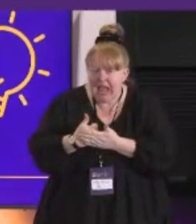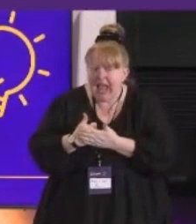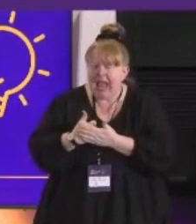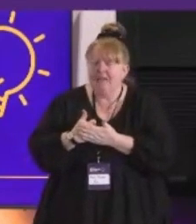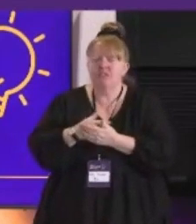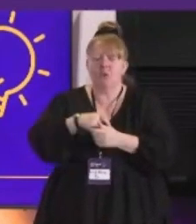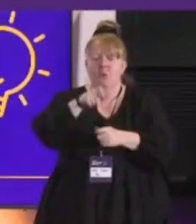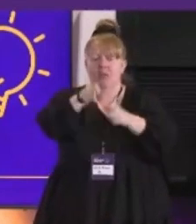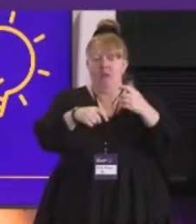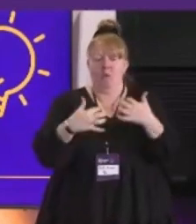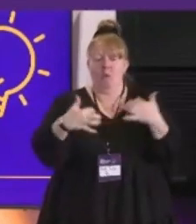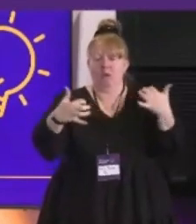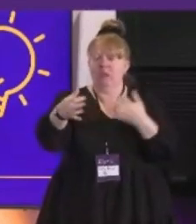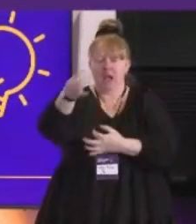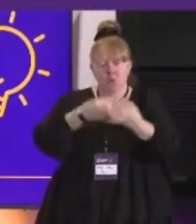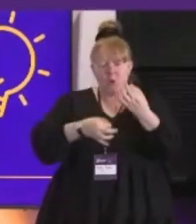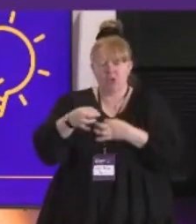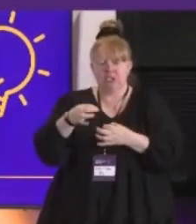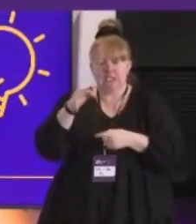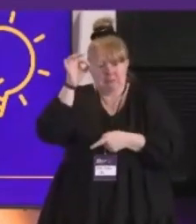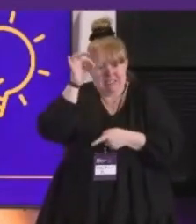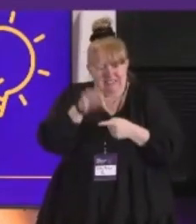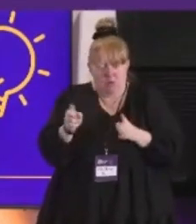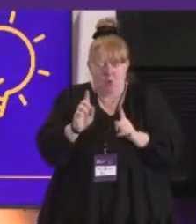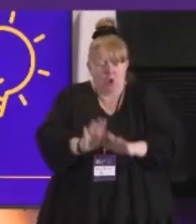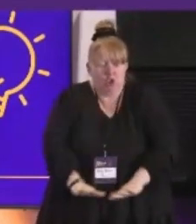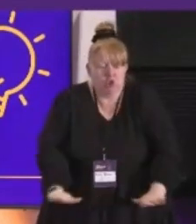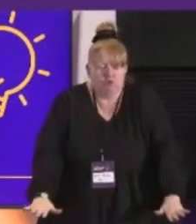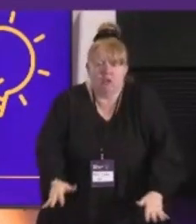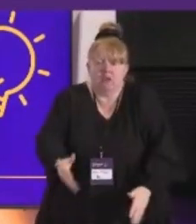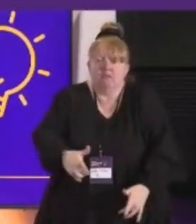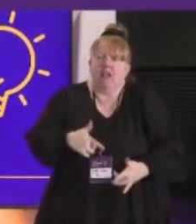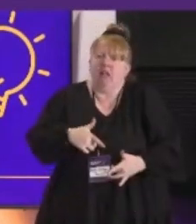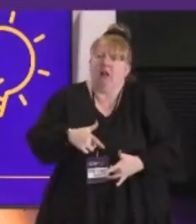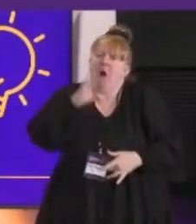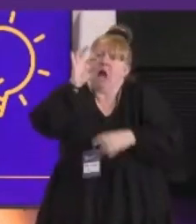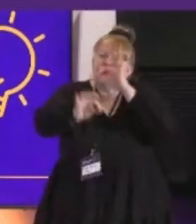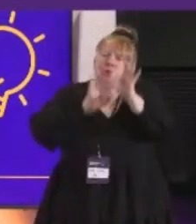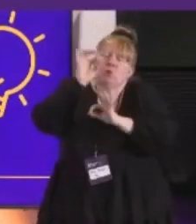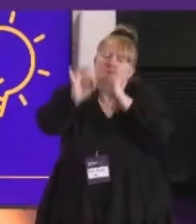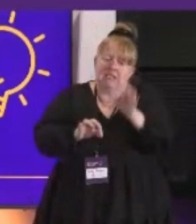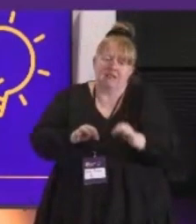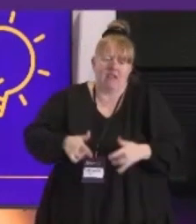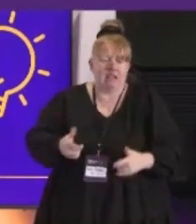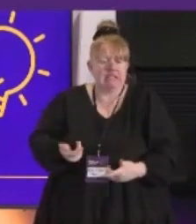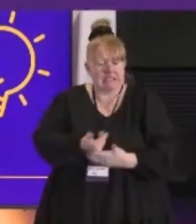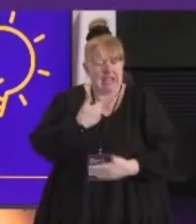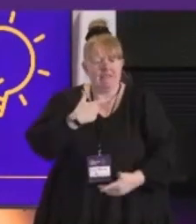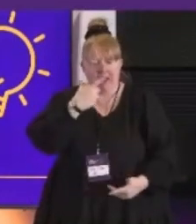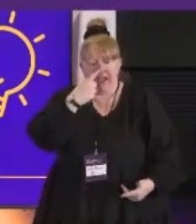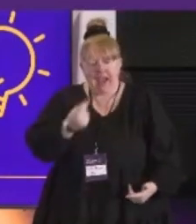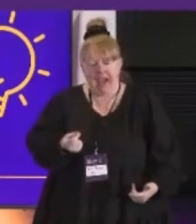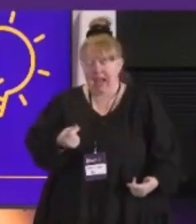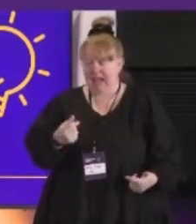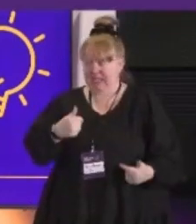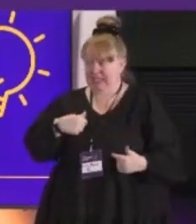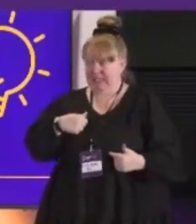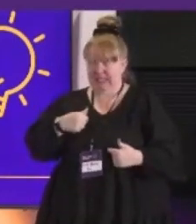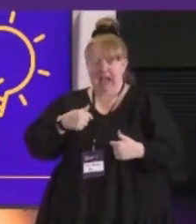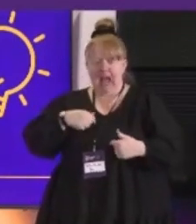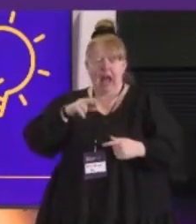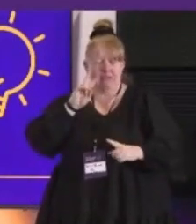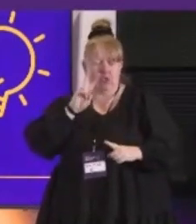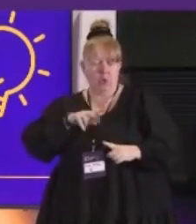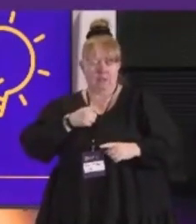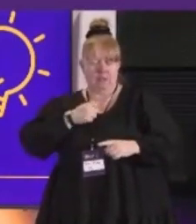ask questions, and particularly children in this instance. Because sometimes we notice, and I notice in my work definitely,